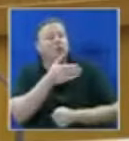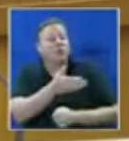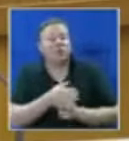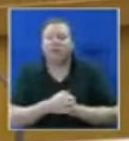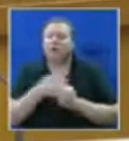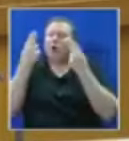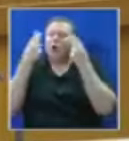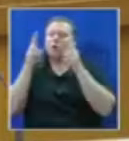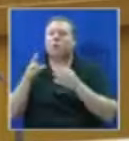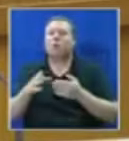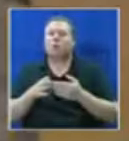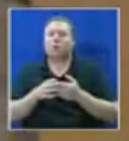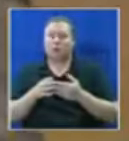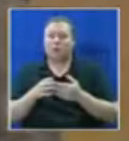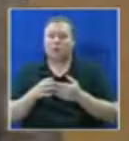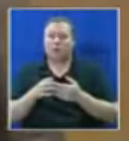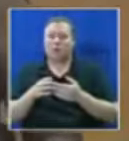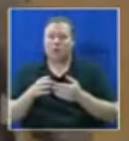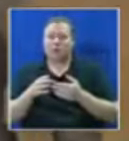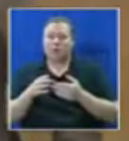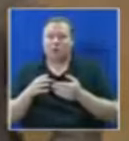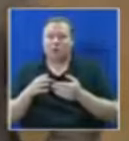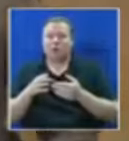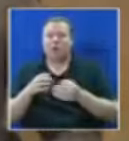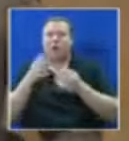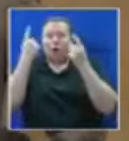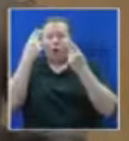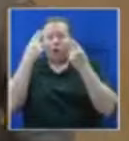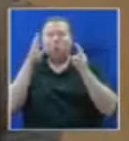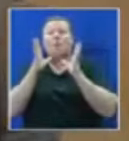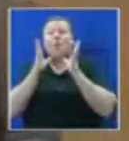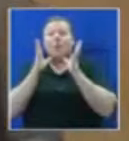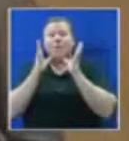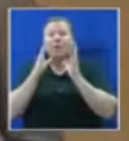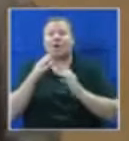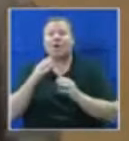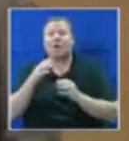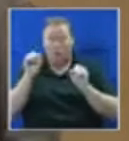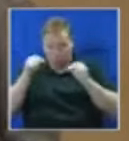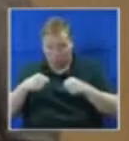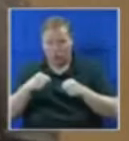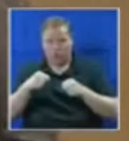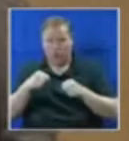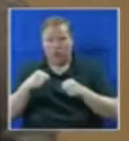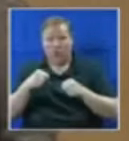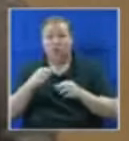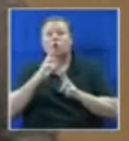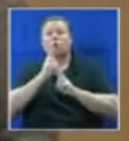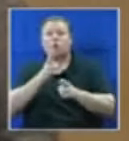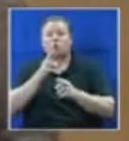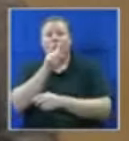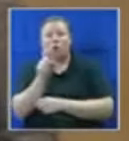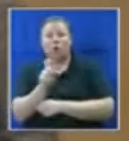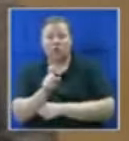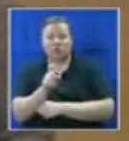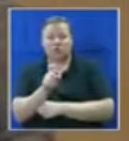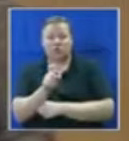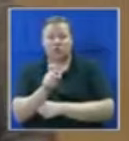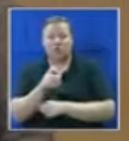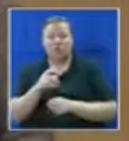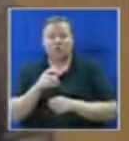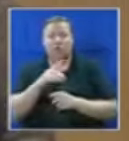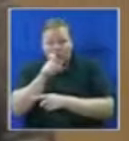Malema agreed in responding into a question. Now there is a question. He must respond to the question before he proceeds